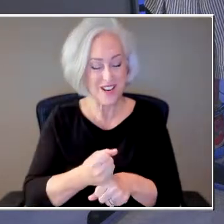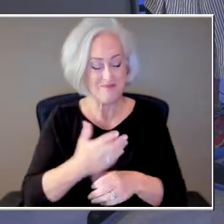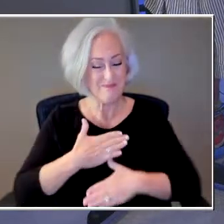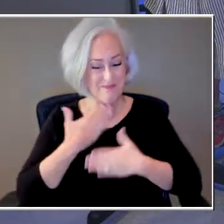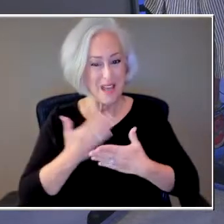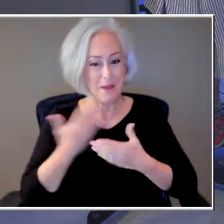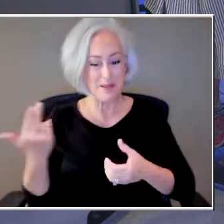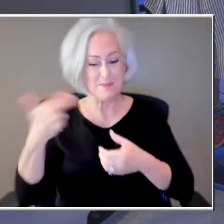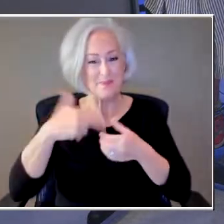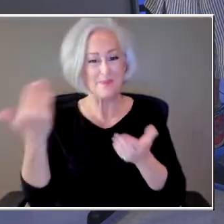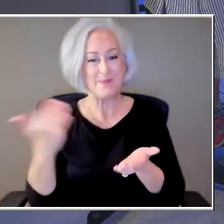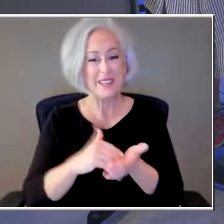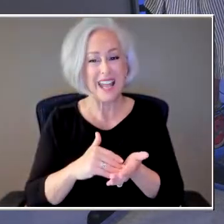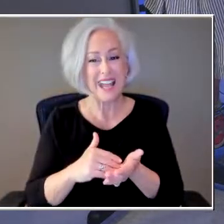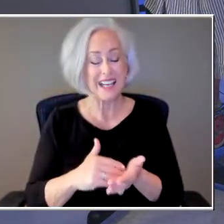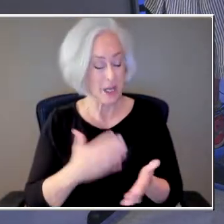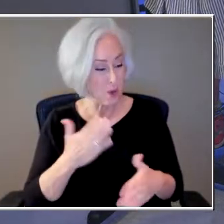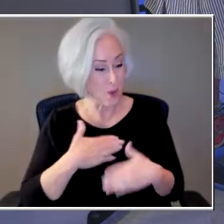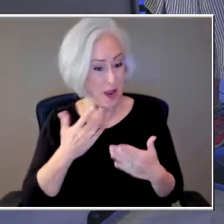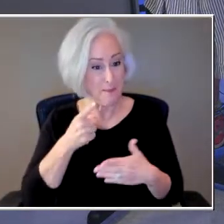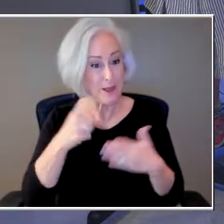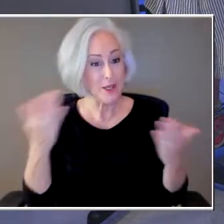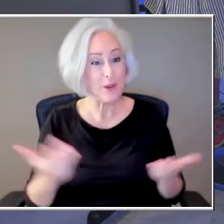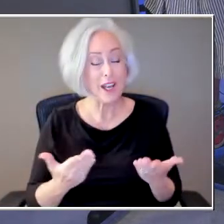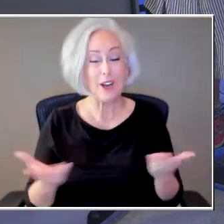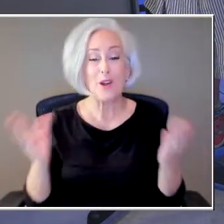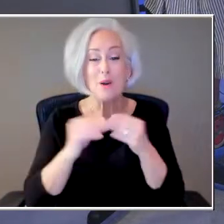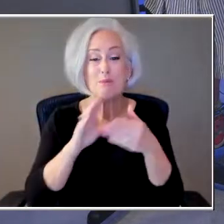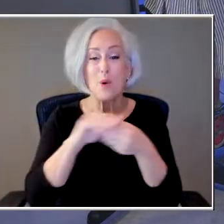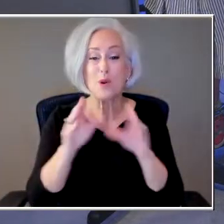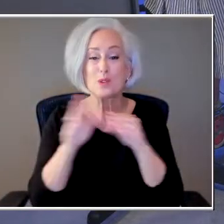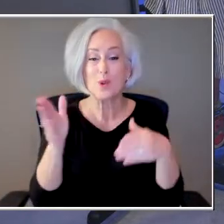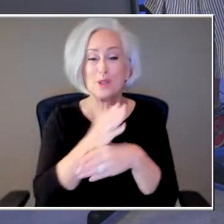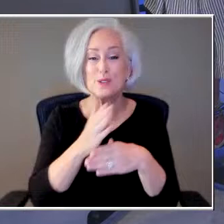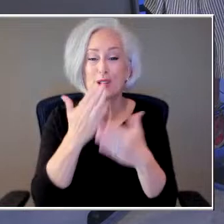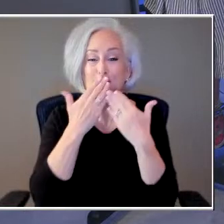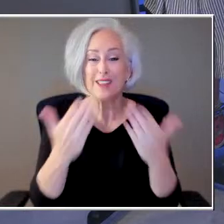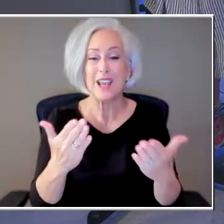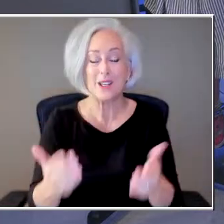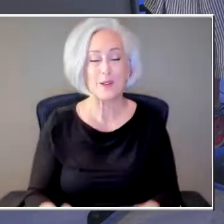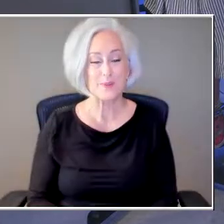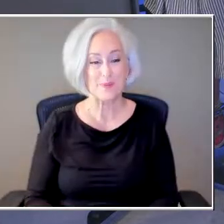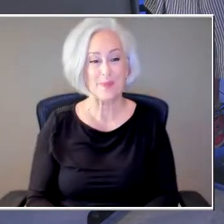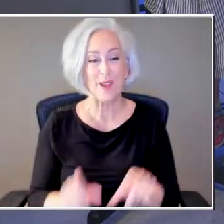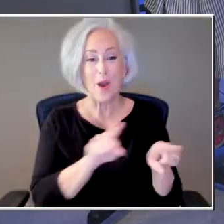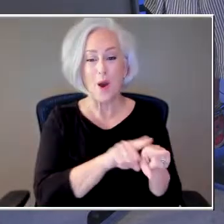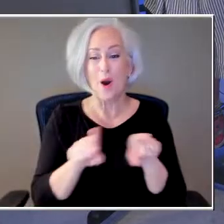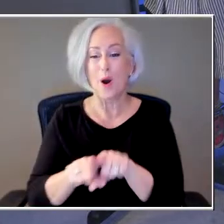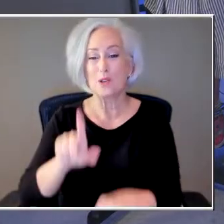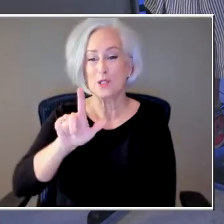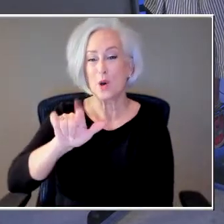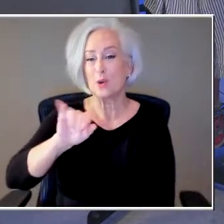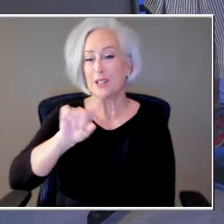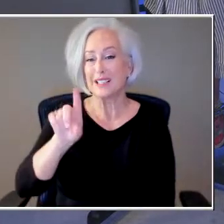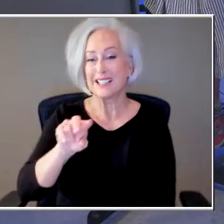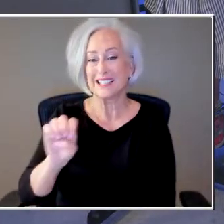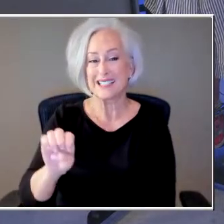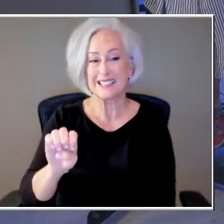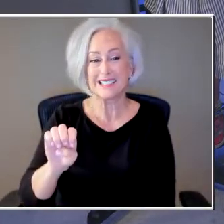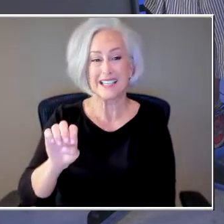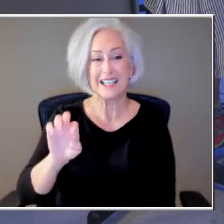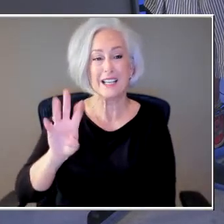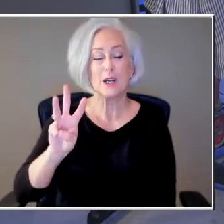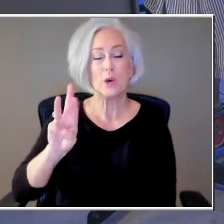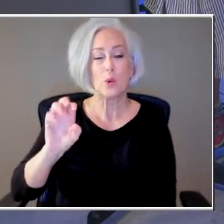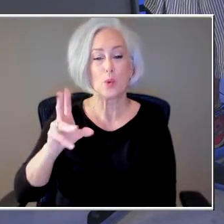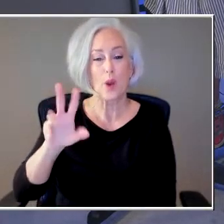here, and you have more of your story to share, so thank you for being here with that. We also have Lizzie Wright with us, Program Director for Turning Point.